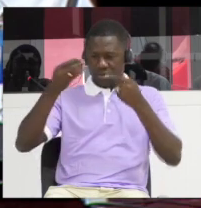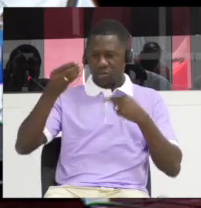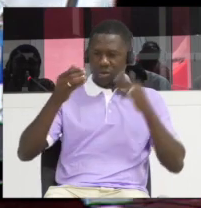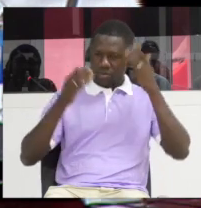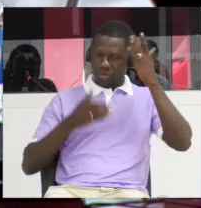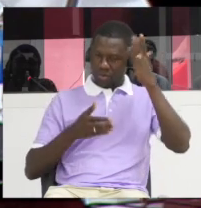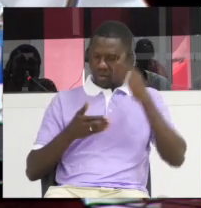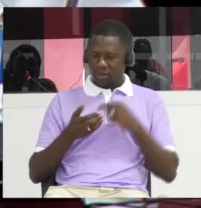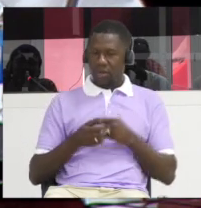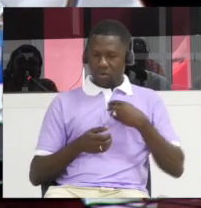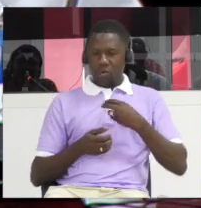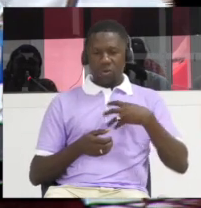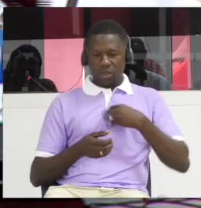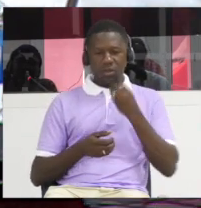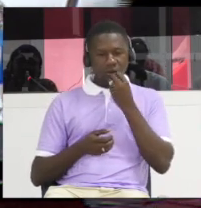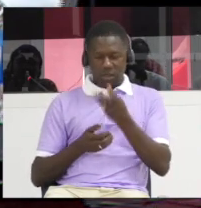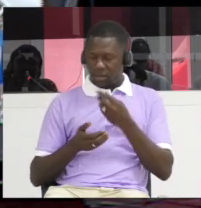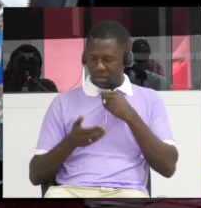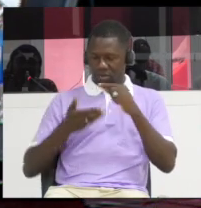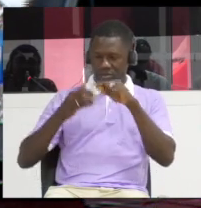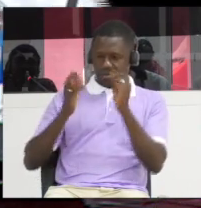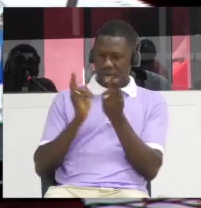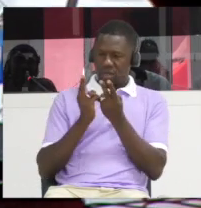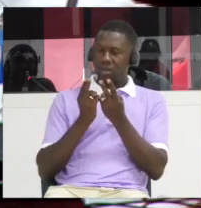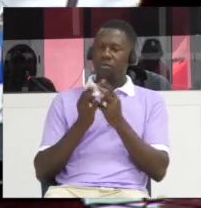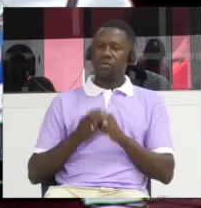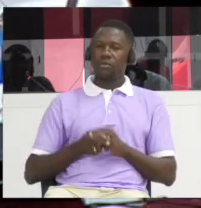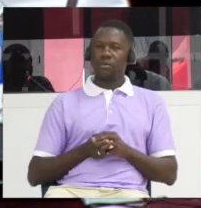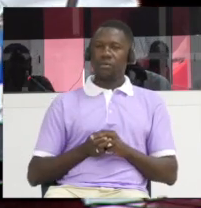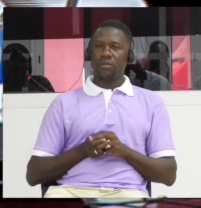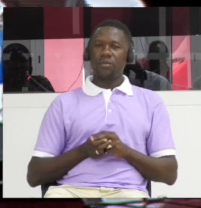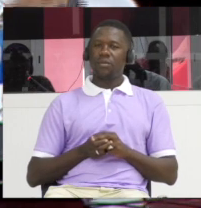problems. And I will read out this paragraph and